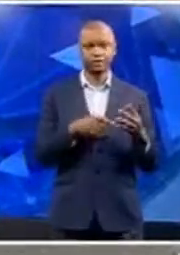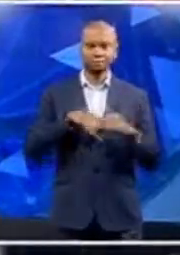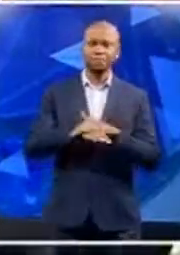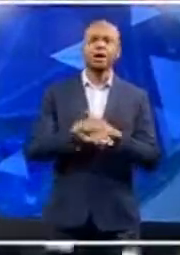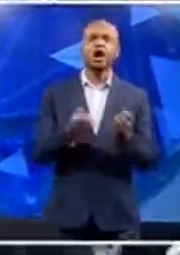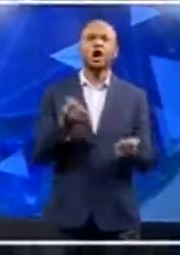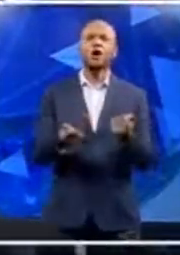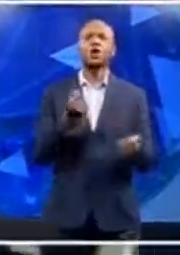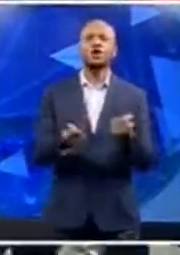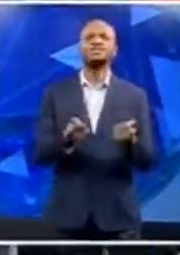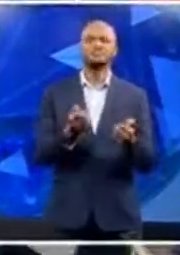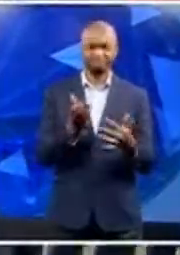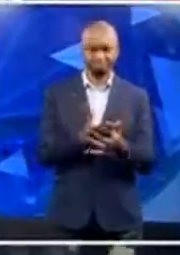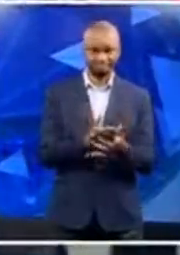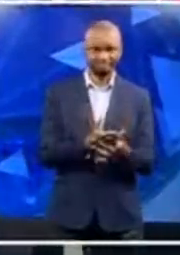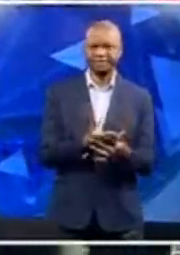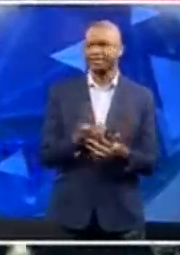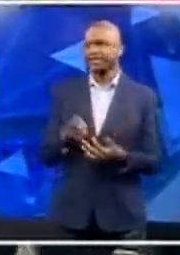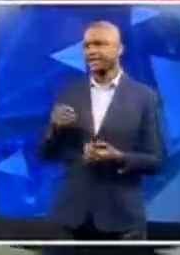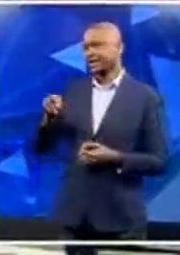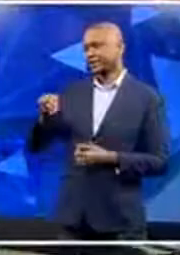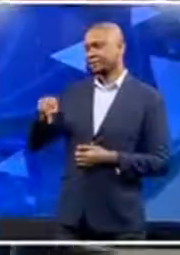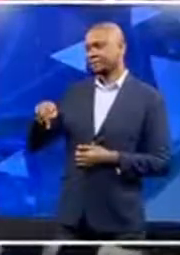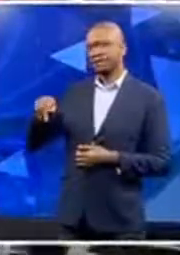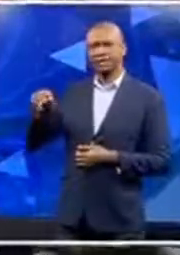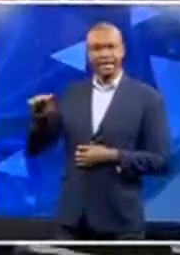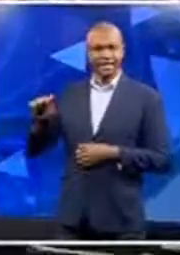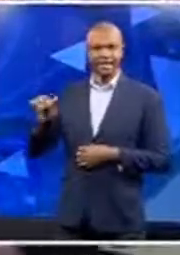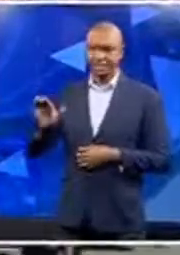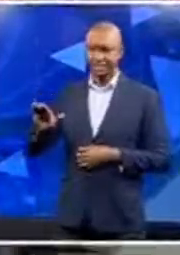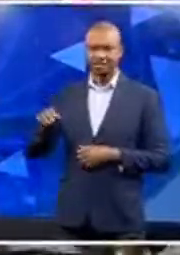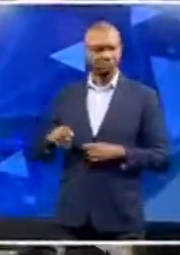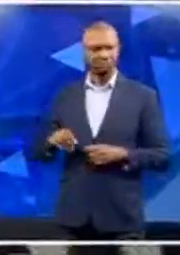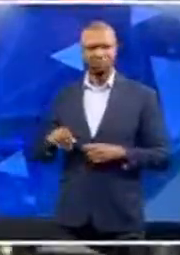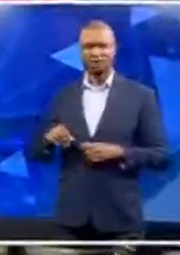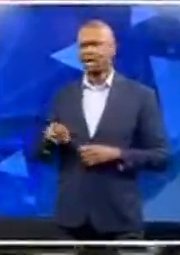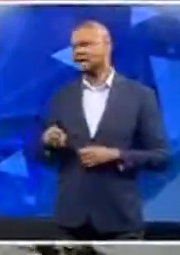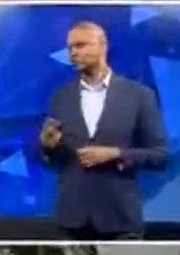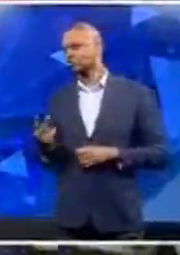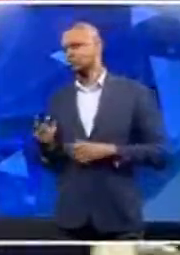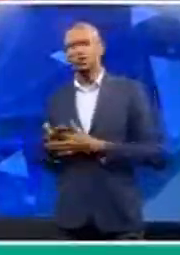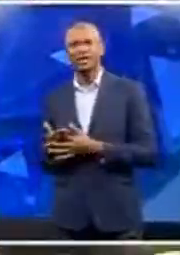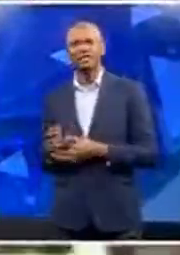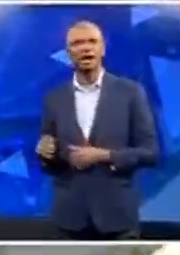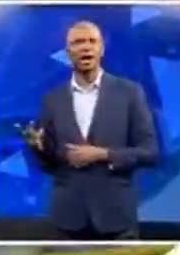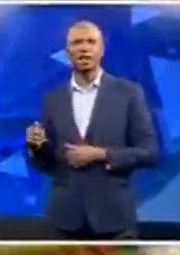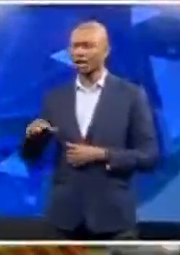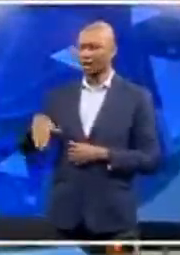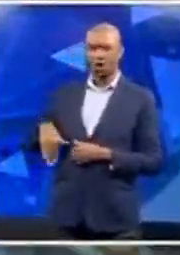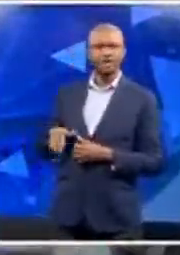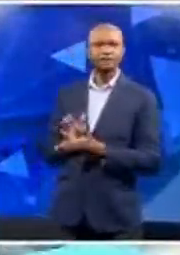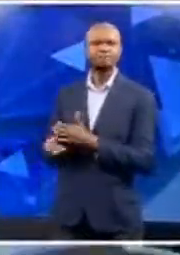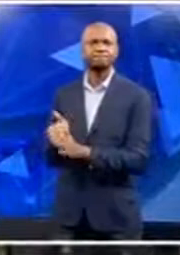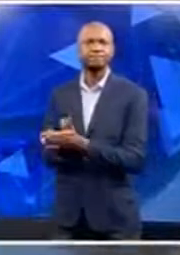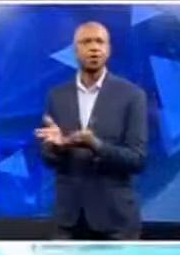emphakathini umbuso usiphikisile sicelo saleti letinye letimbili ngobe betinemacala langakaphothulwa e-Stellenbosch leti